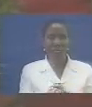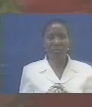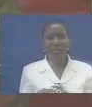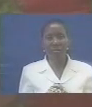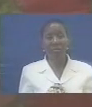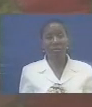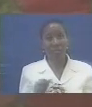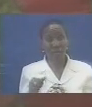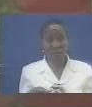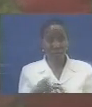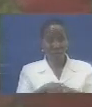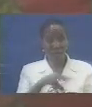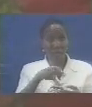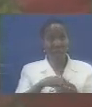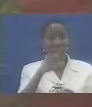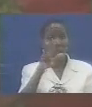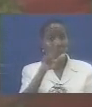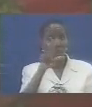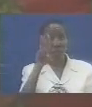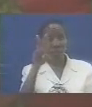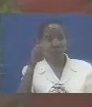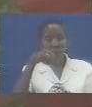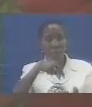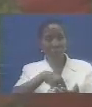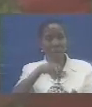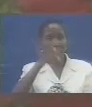of $32.9 million.